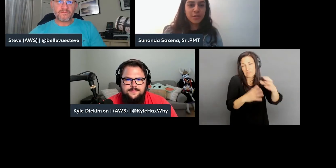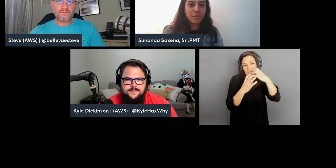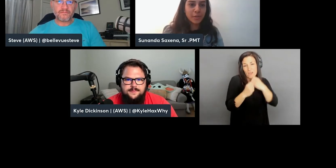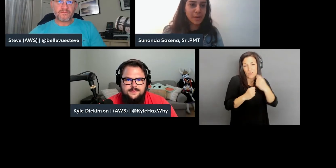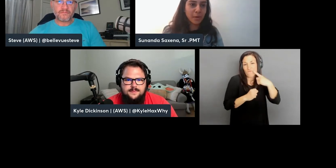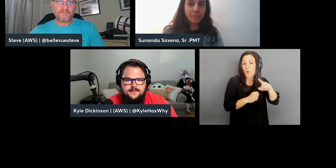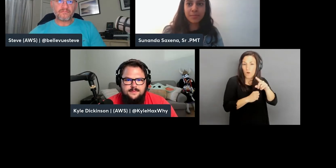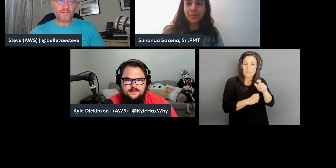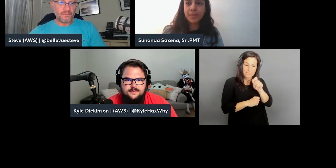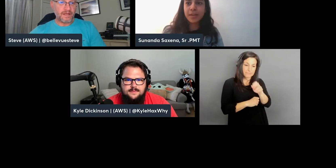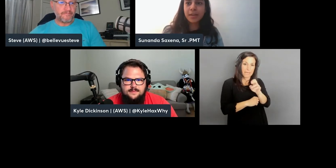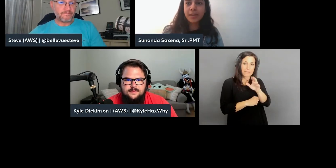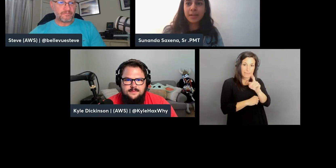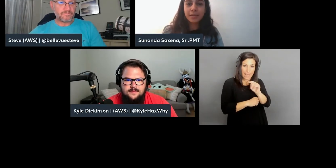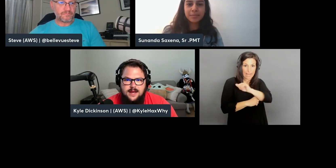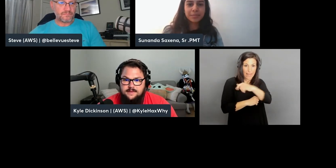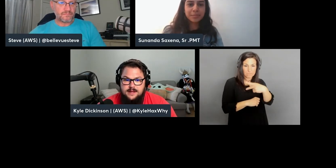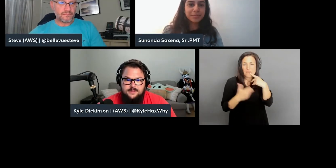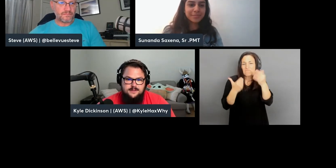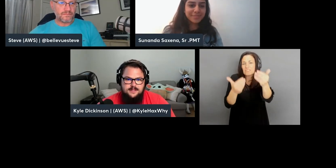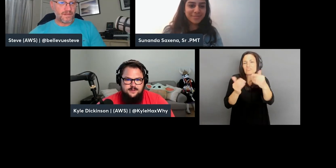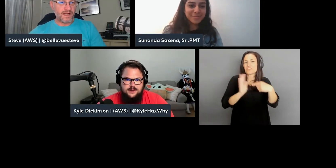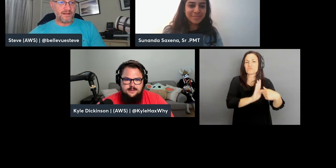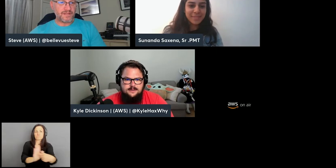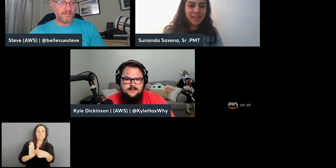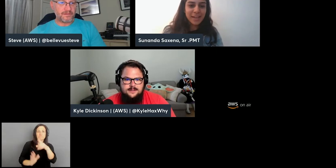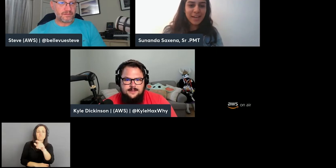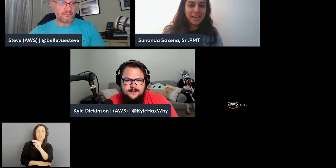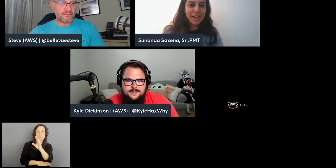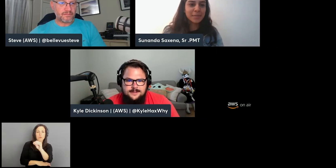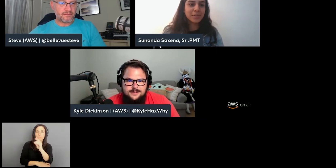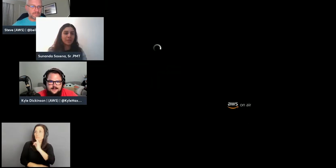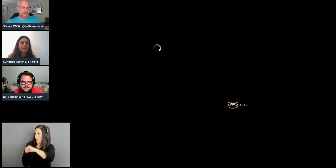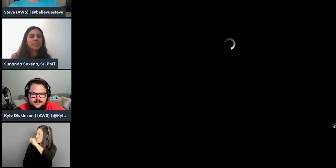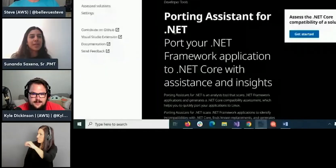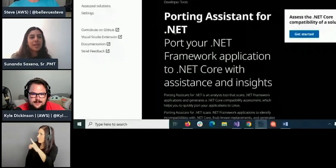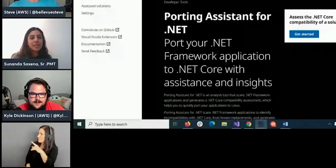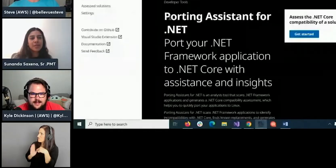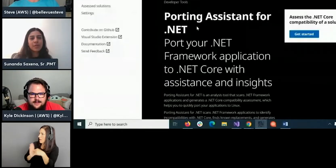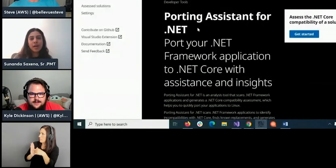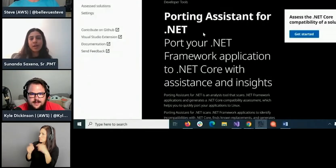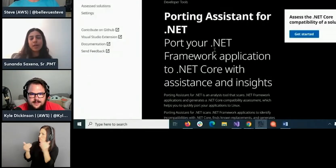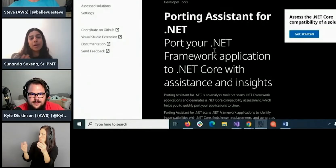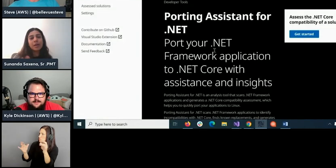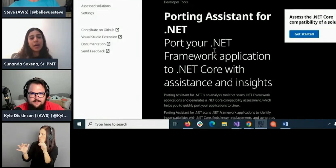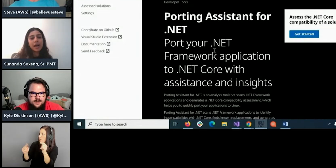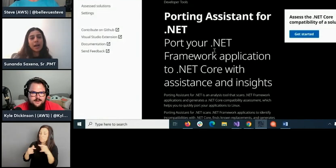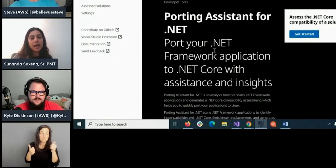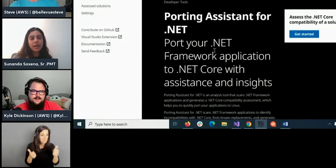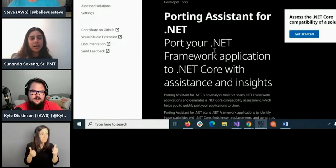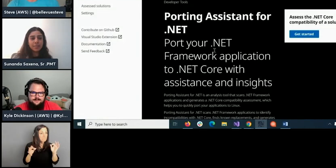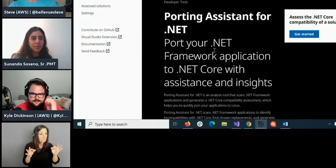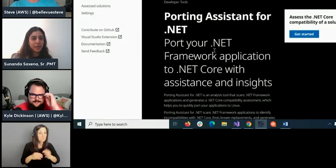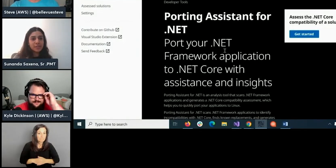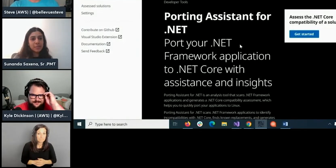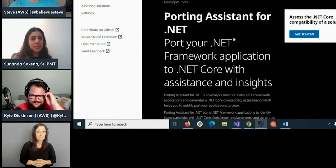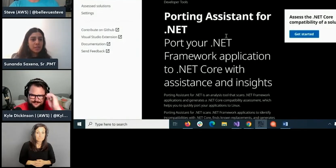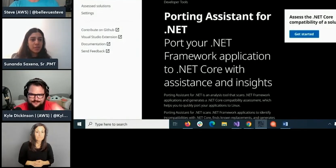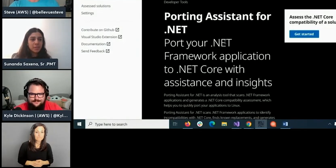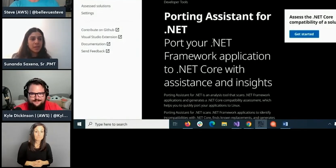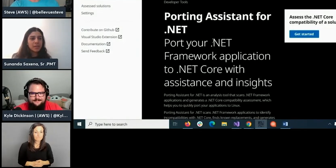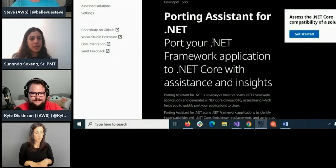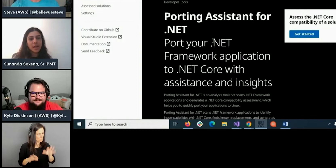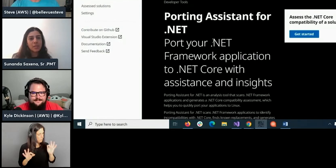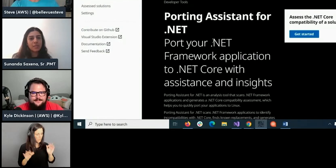let's just go to a demo. Okay. I love demos. Let's do it. I love demos. Absolutely. I like looking at things. Perfect. So we'll